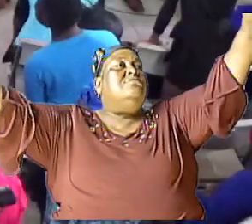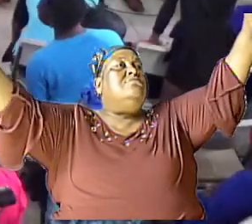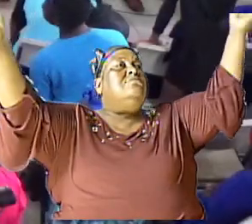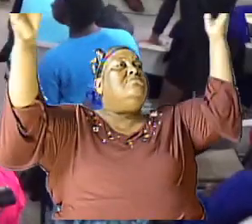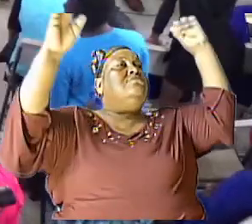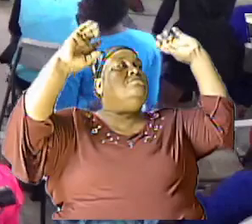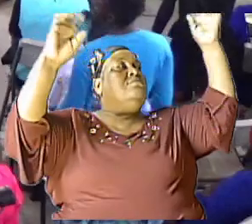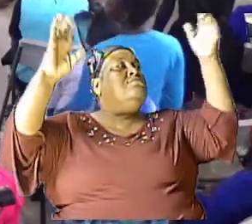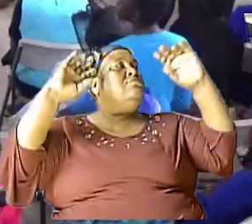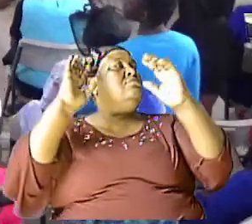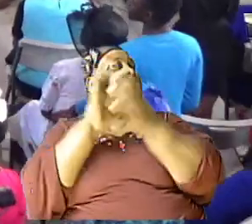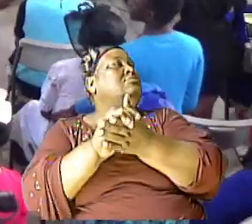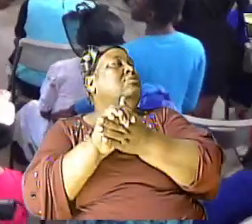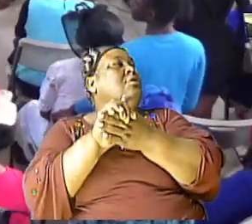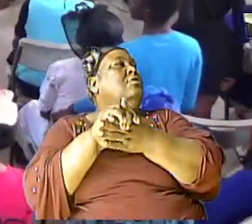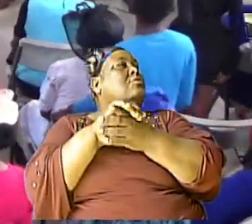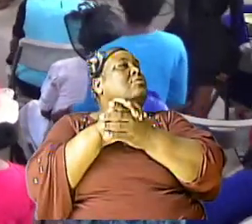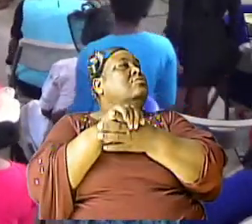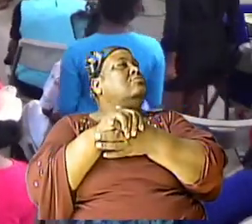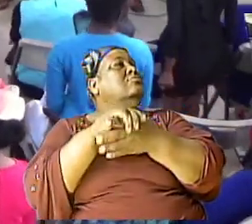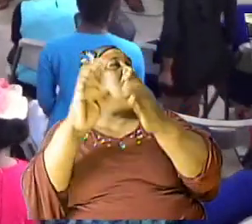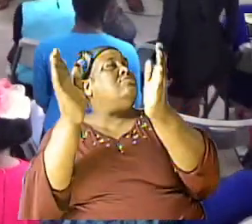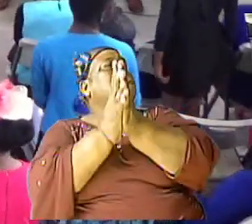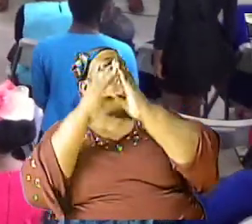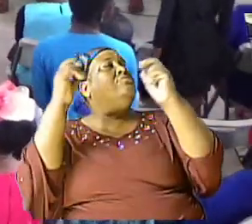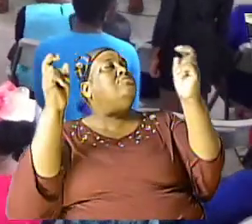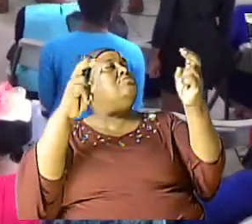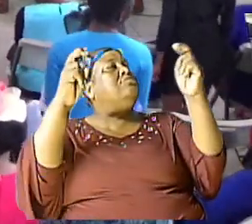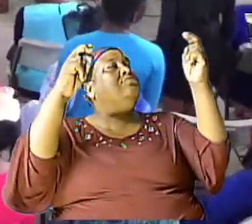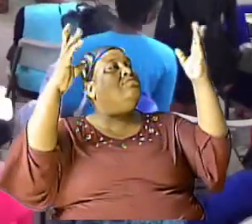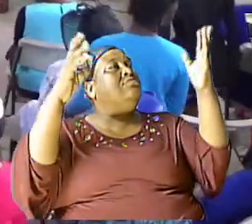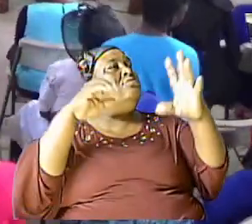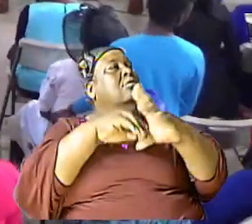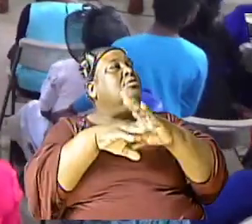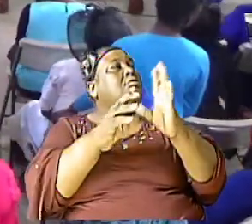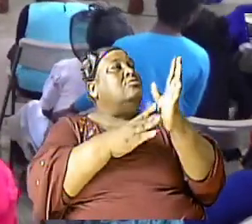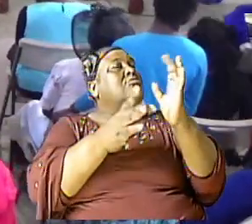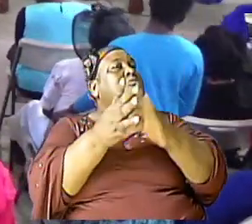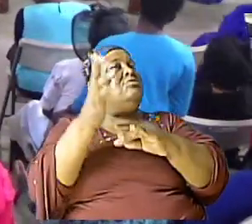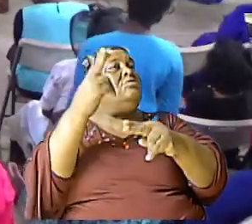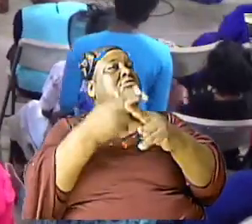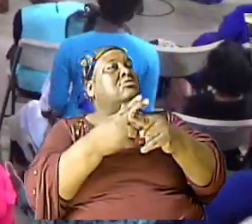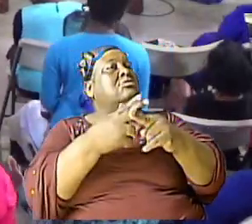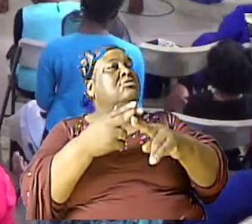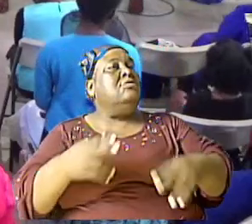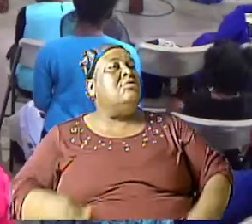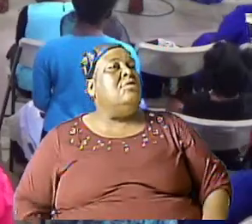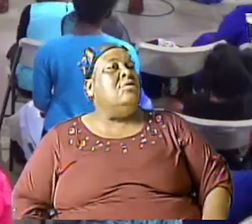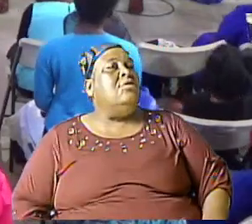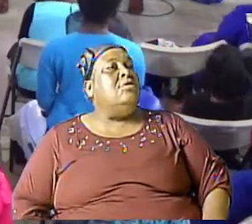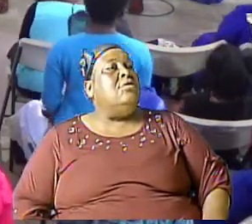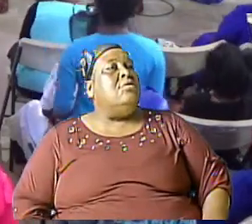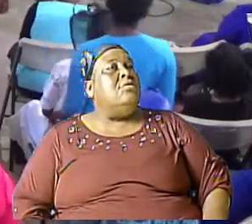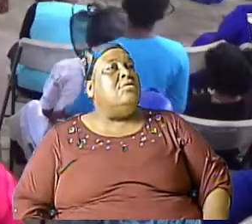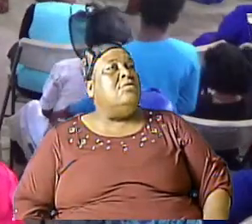blessed be your name, hallelujah, in Jesus' name, in Jesus'